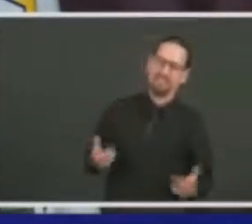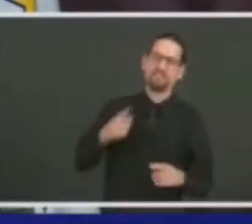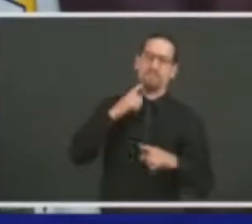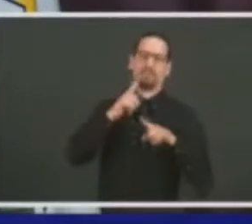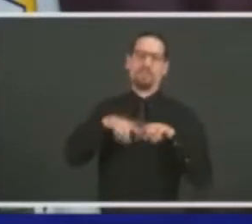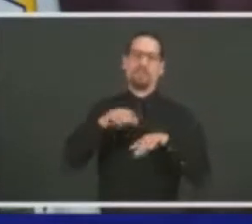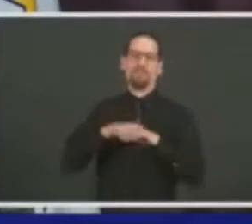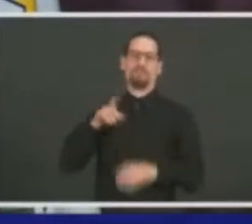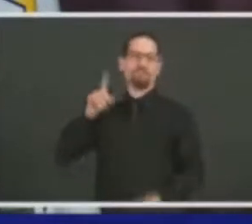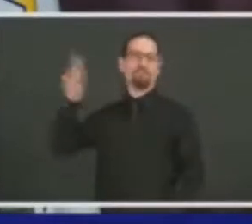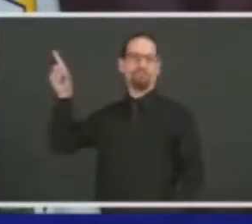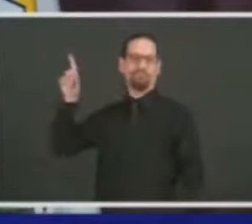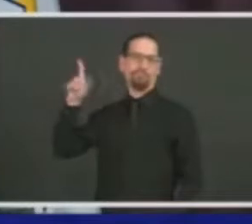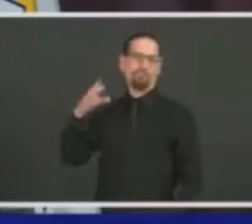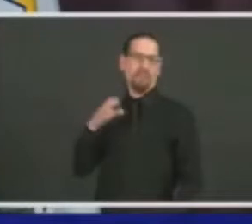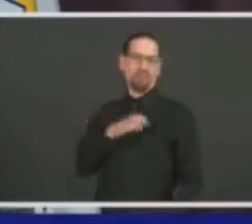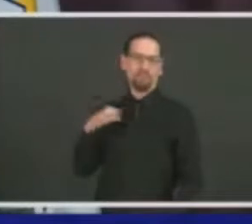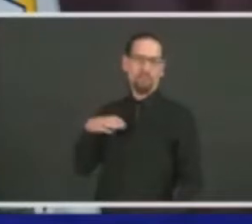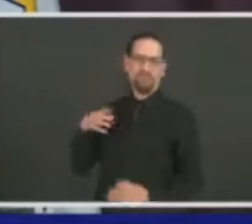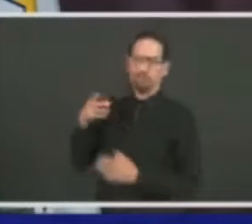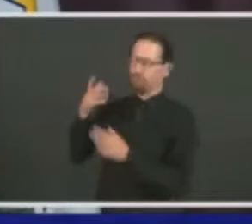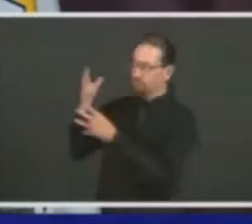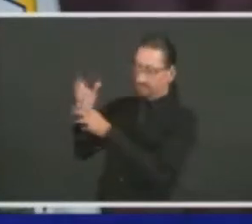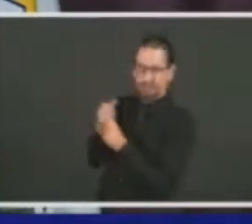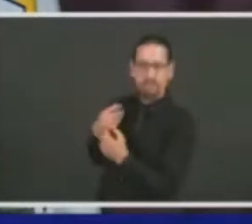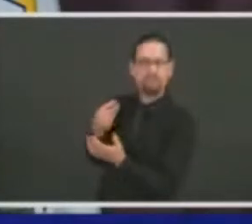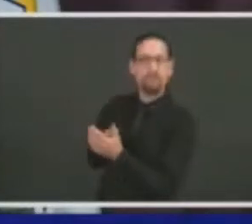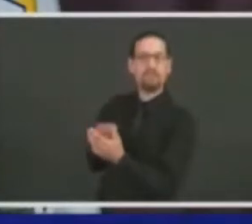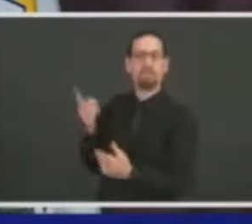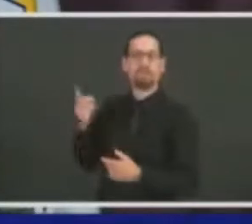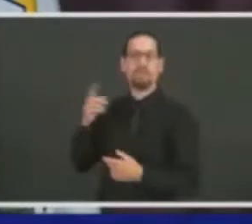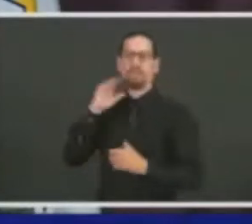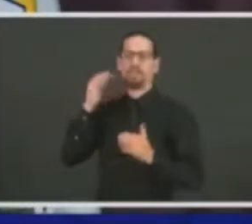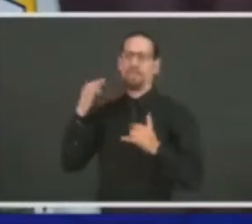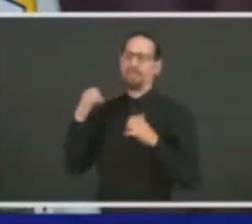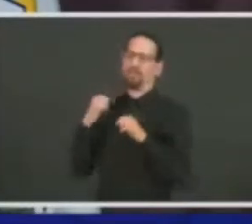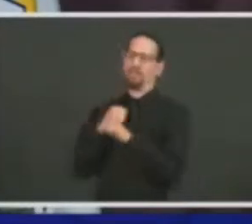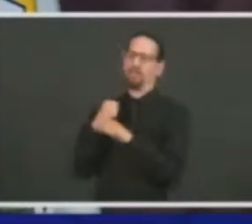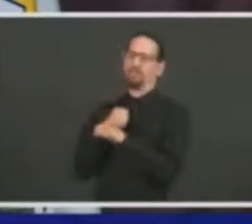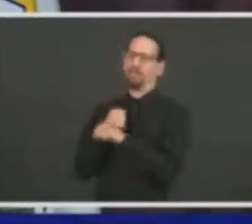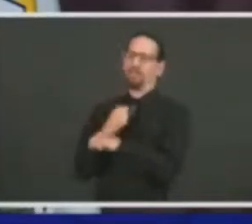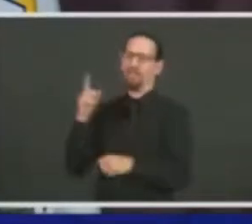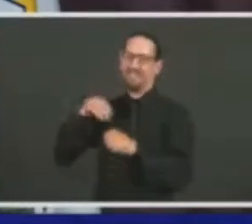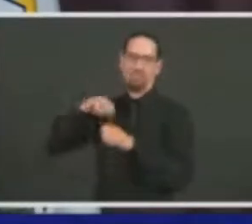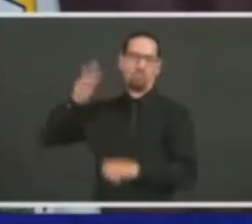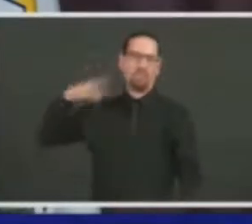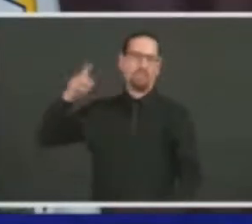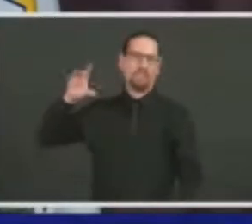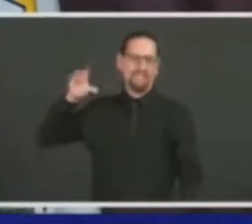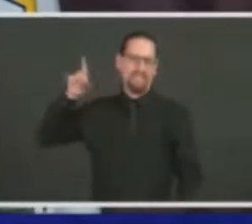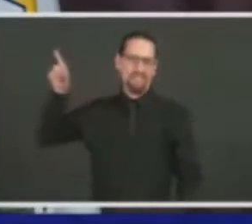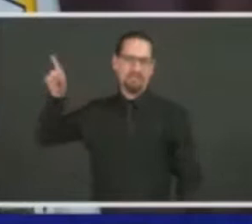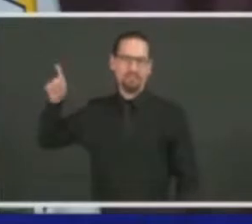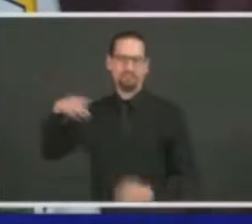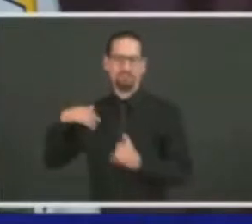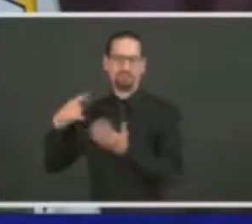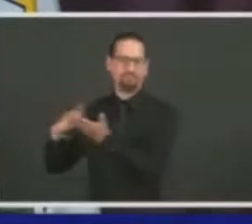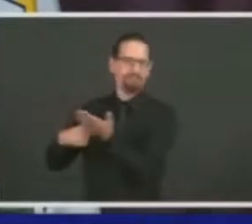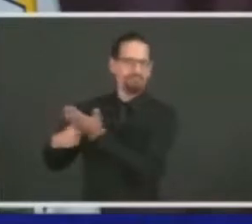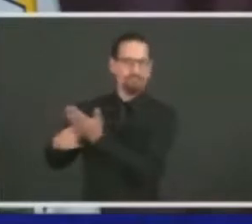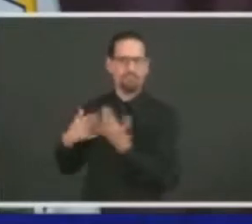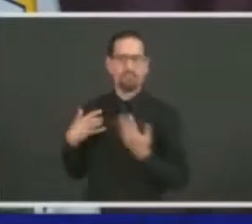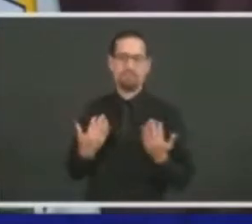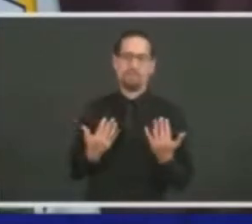a bit of a food fight in Washington, it would seem. And so we're just going to have to wait it out and hope that they do the right